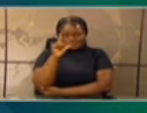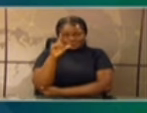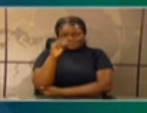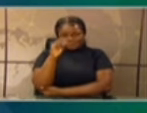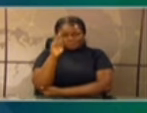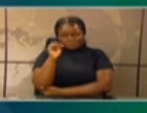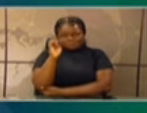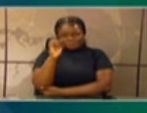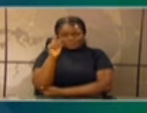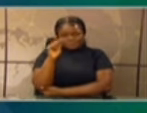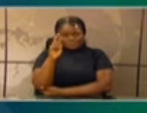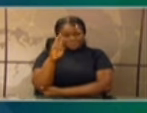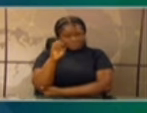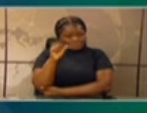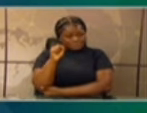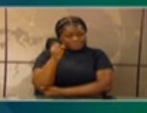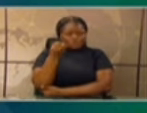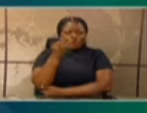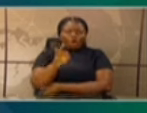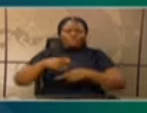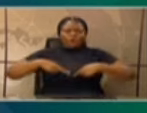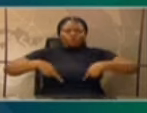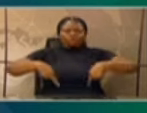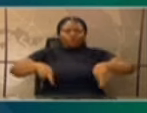kilometers of roads